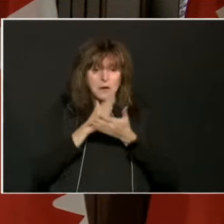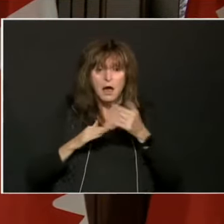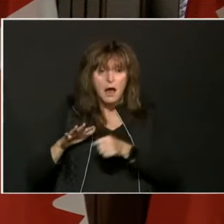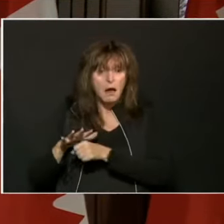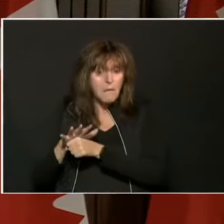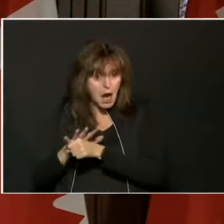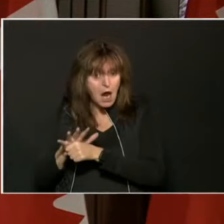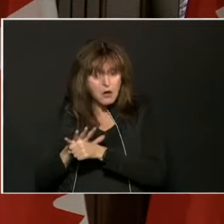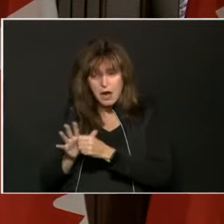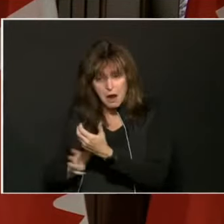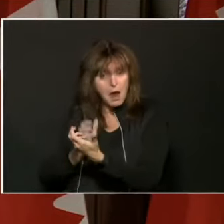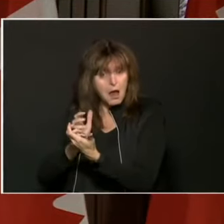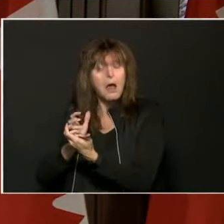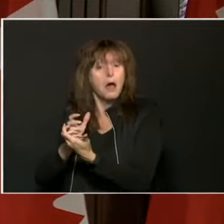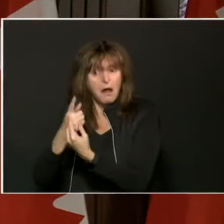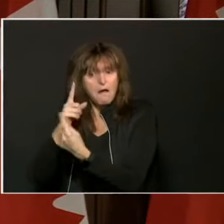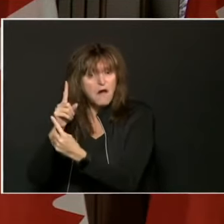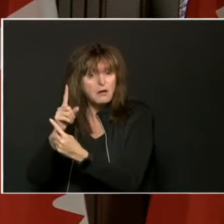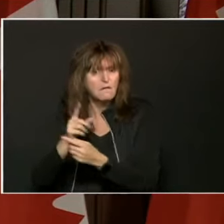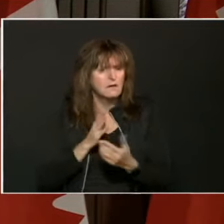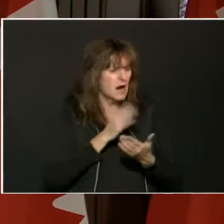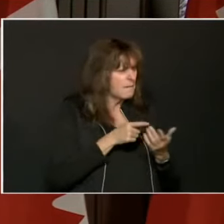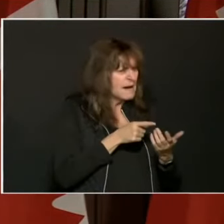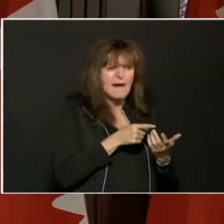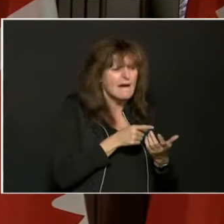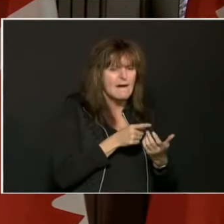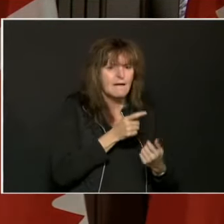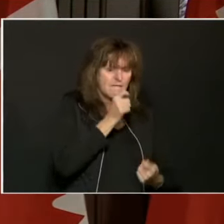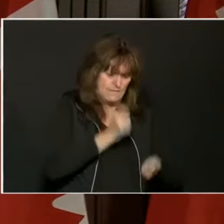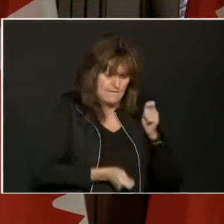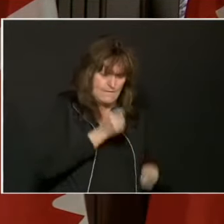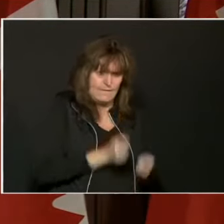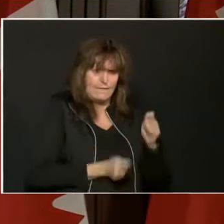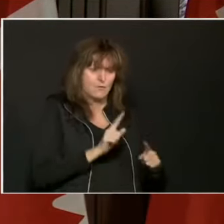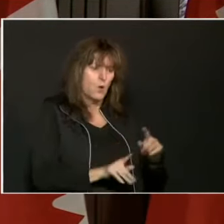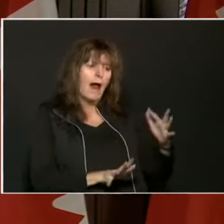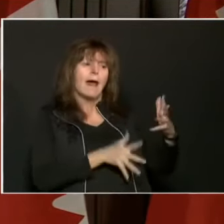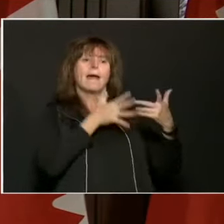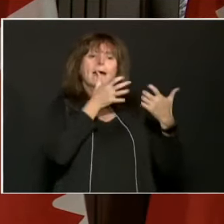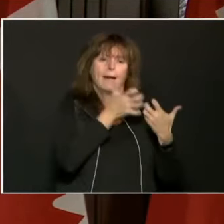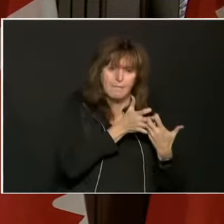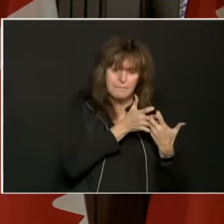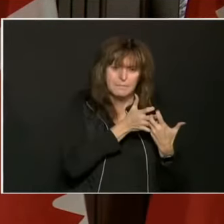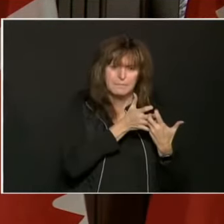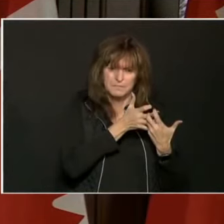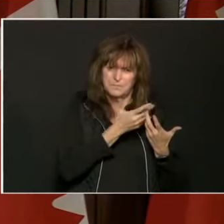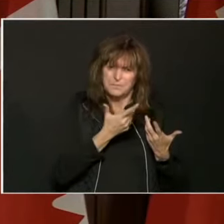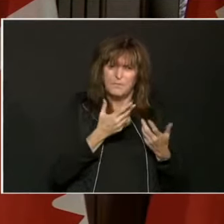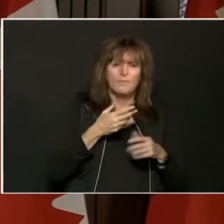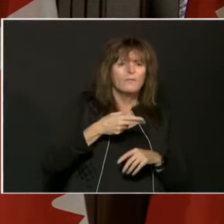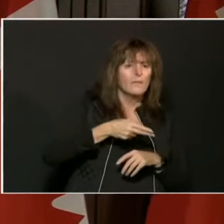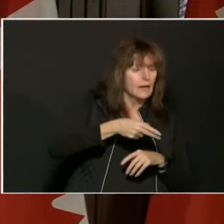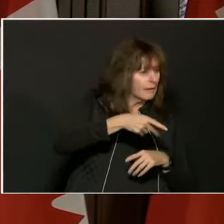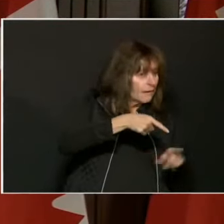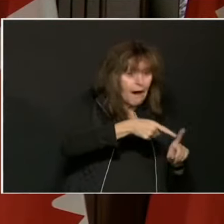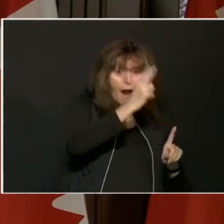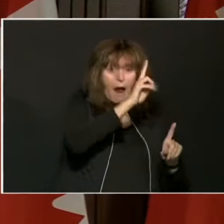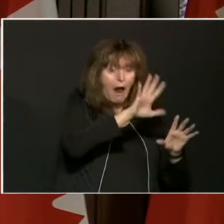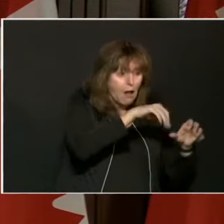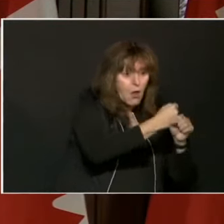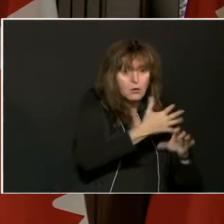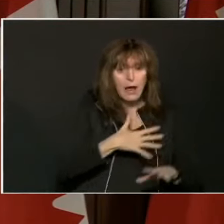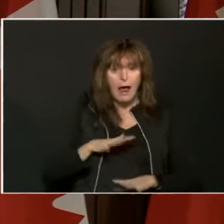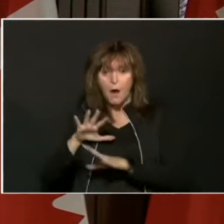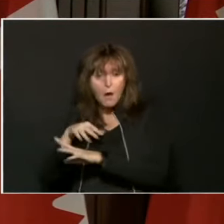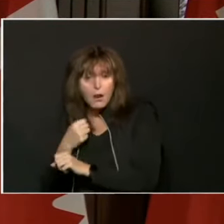two of our most highest areas of lockdown, that we have to even get more granular, if you may, and work at specific targets